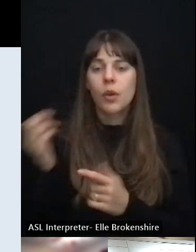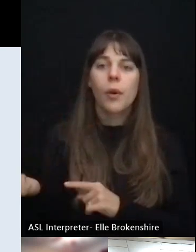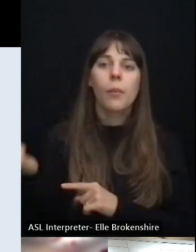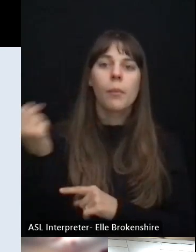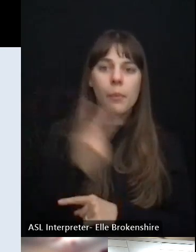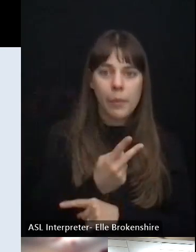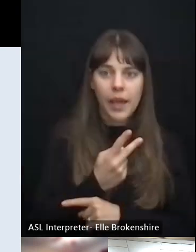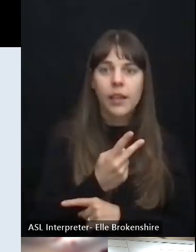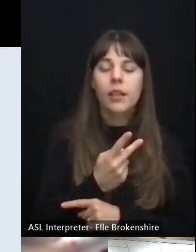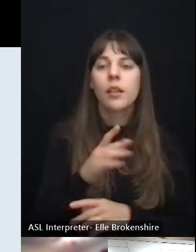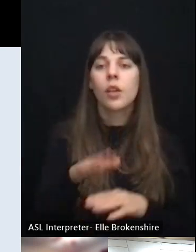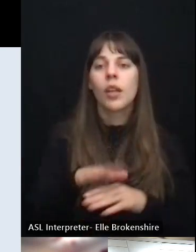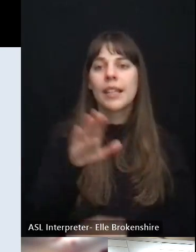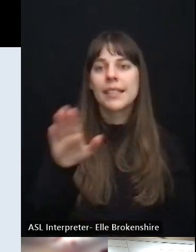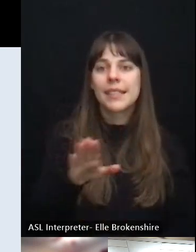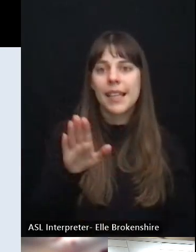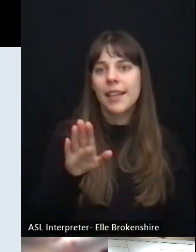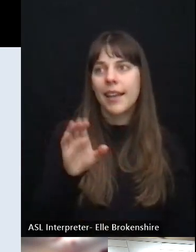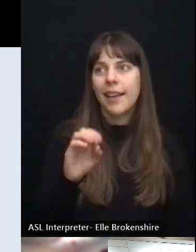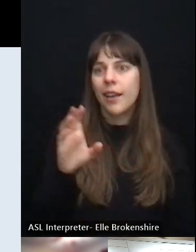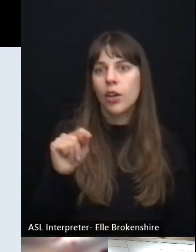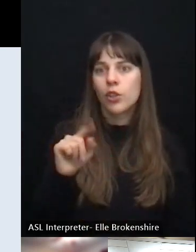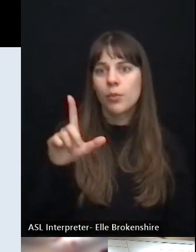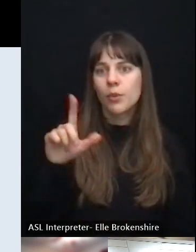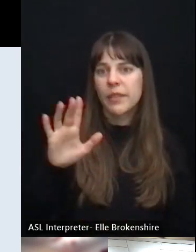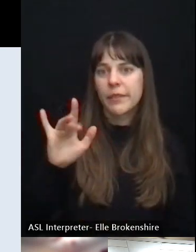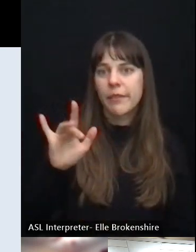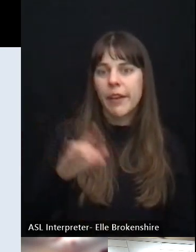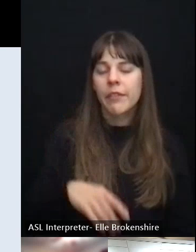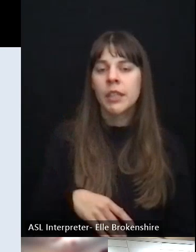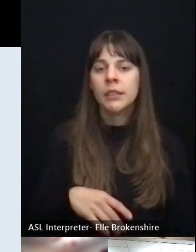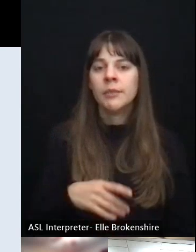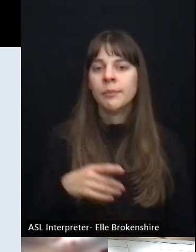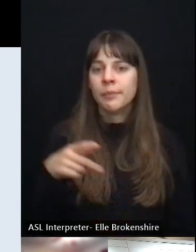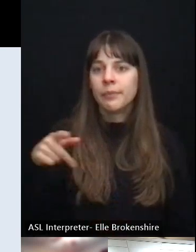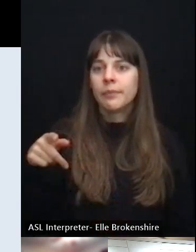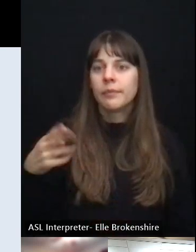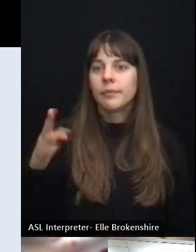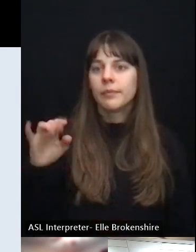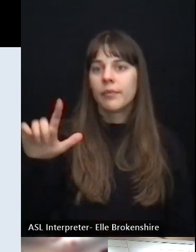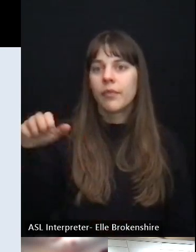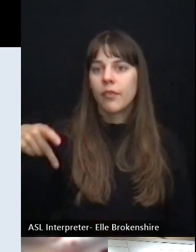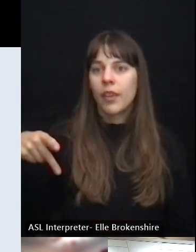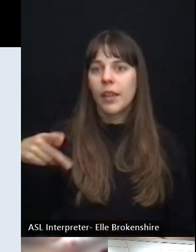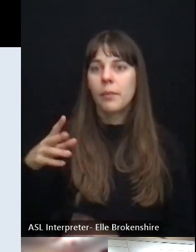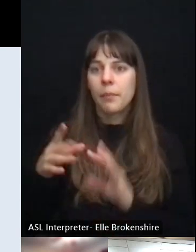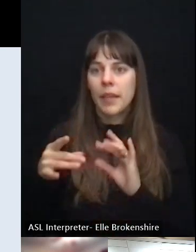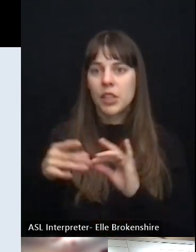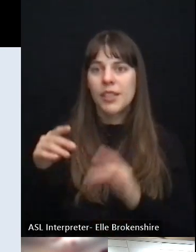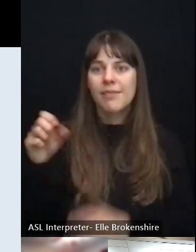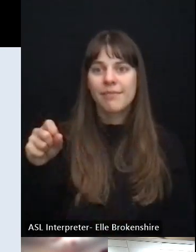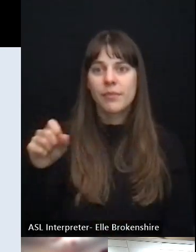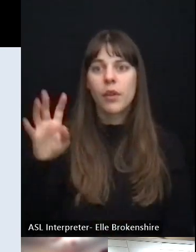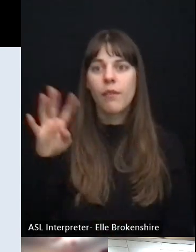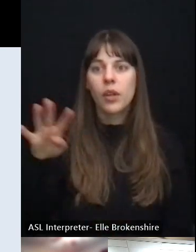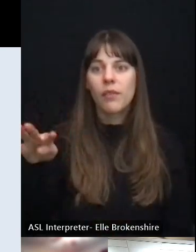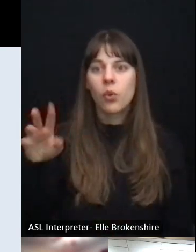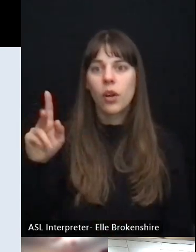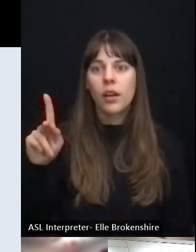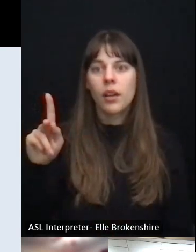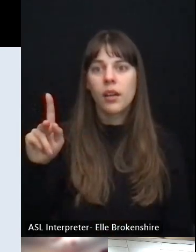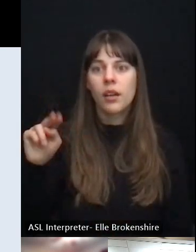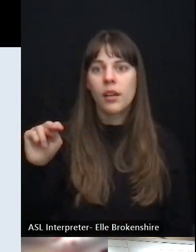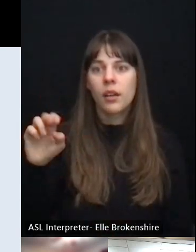on a Sunday in October of 2025. And so, yes, as Philip mentioned, the 44 Knoxville will go inbound